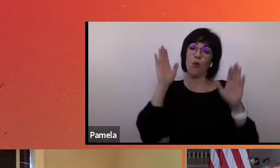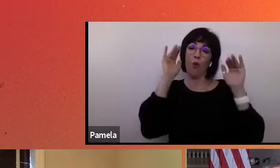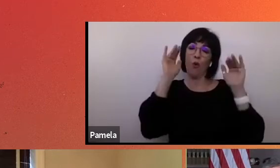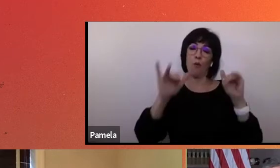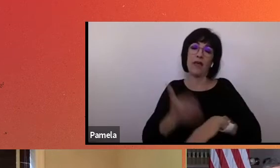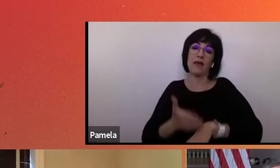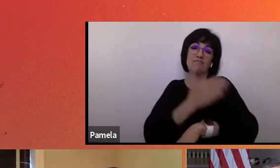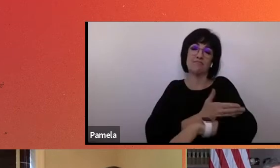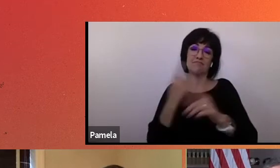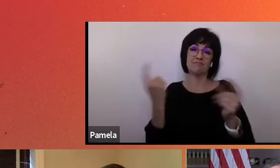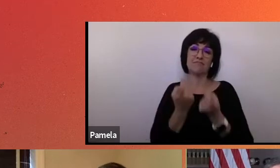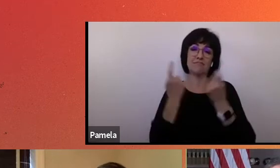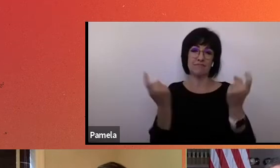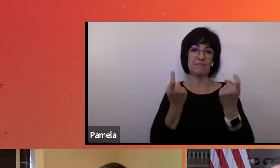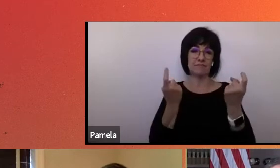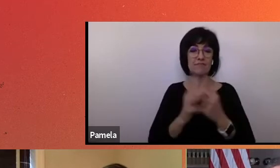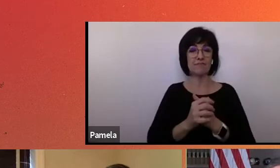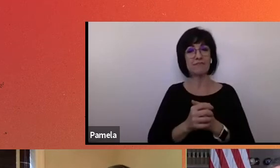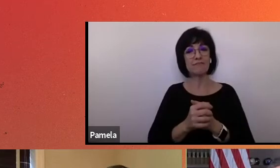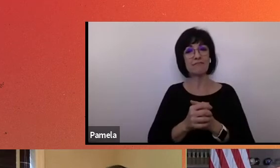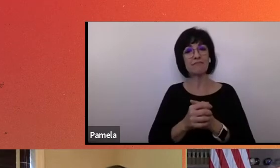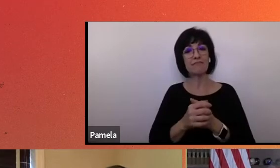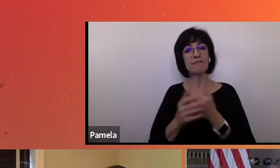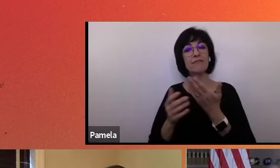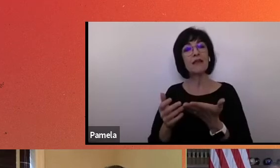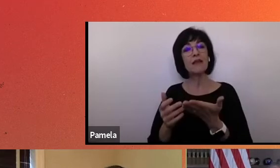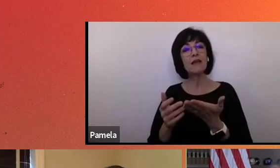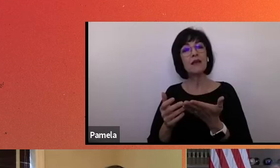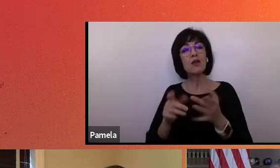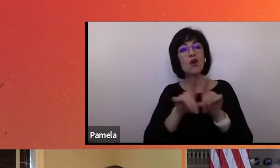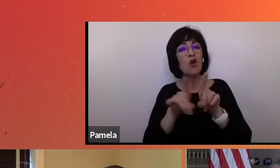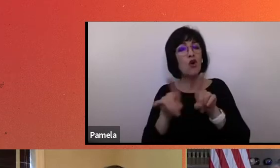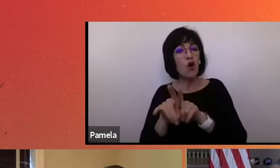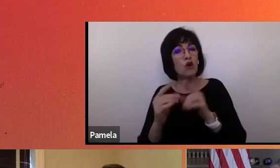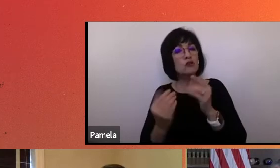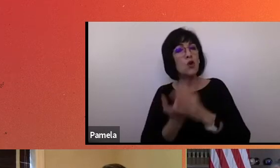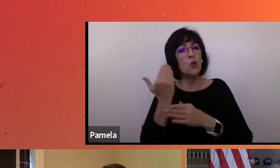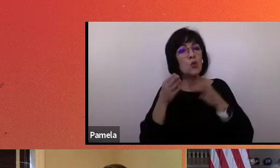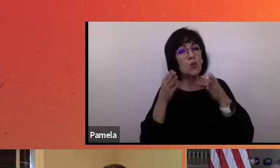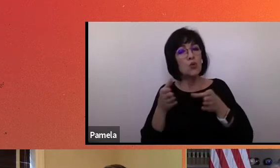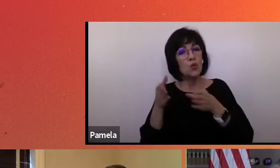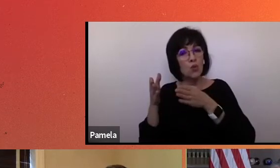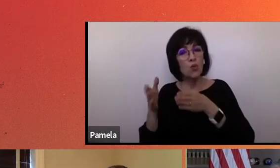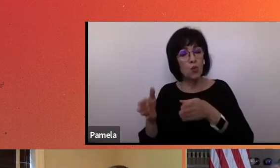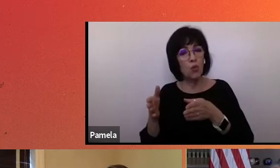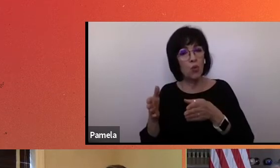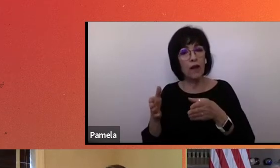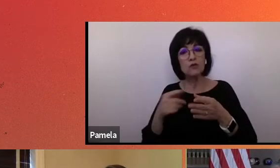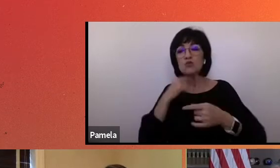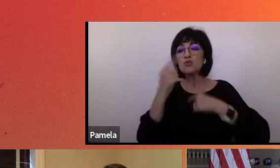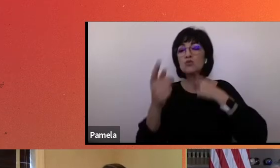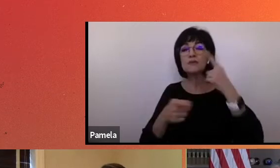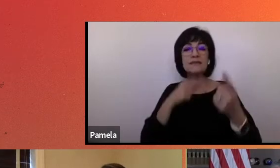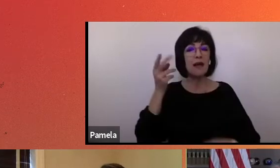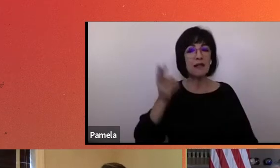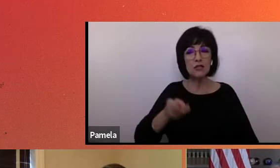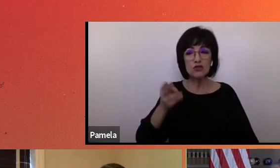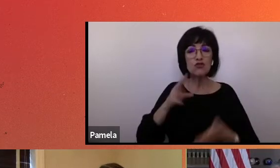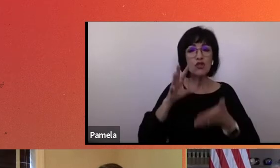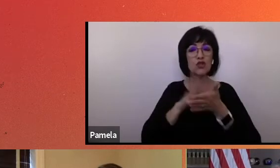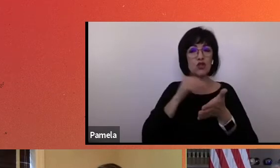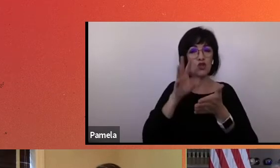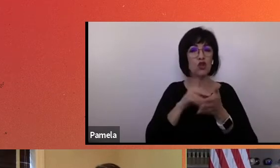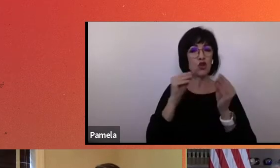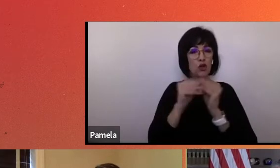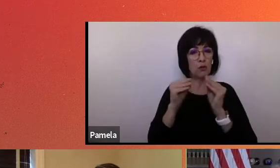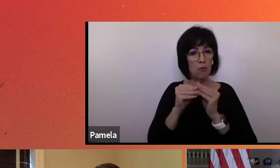There are also new ways to tell history, in addition to learning more as history is uncovered